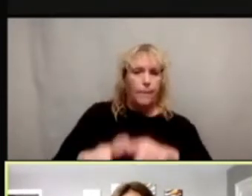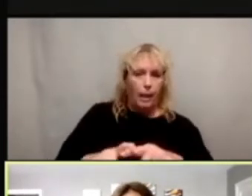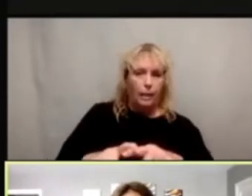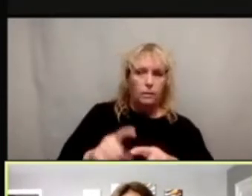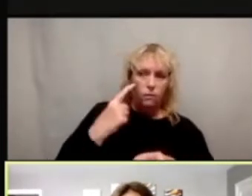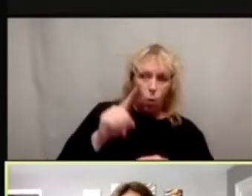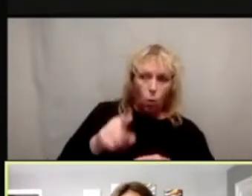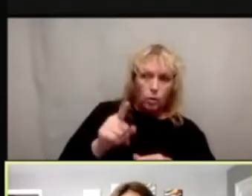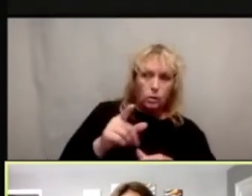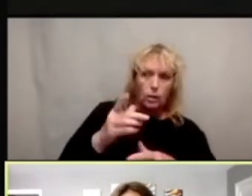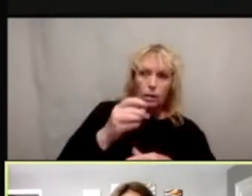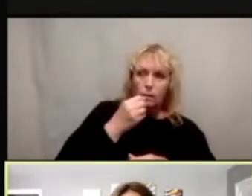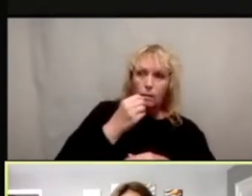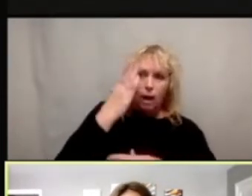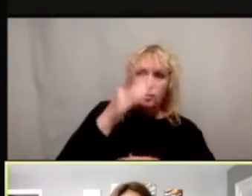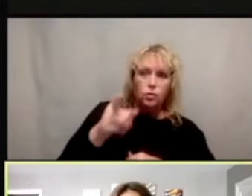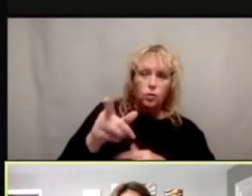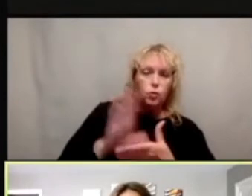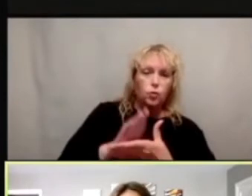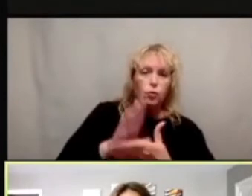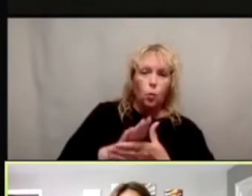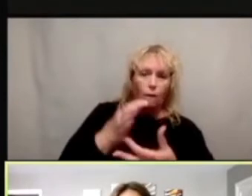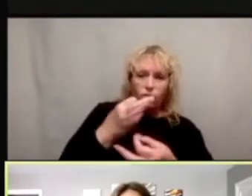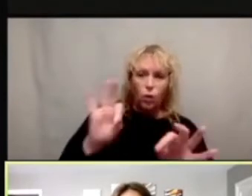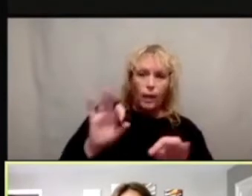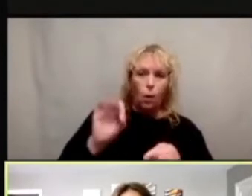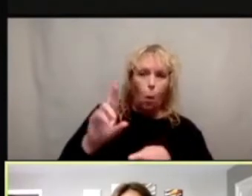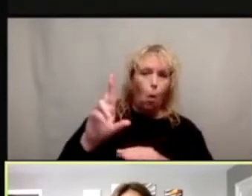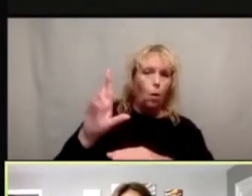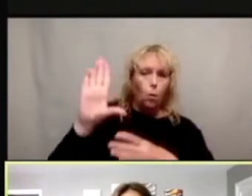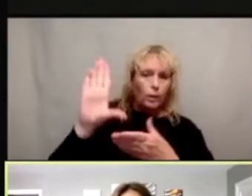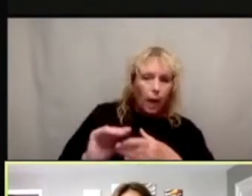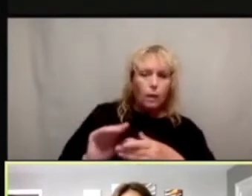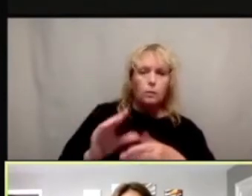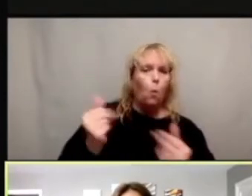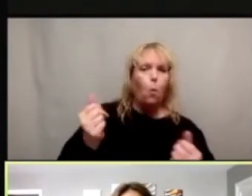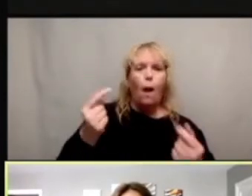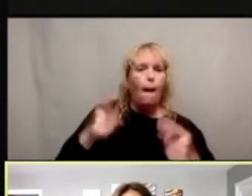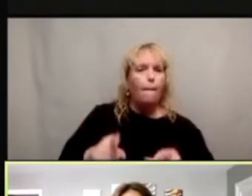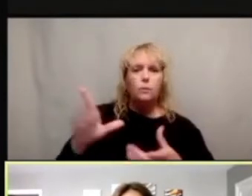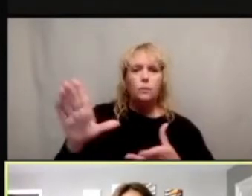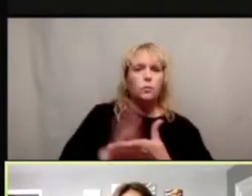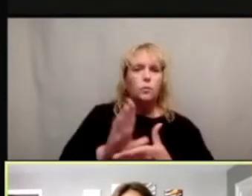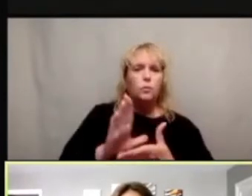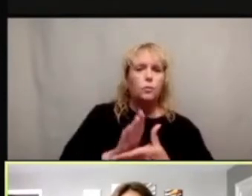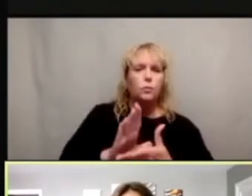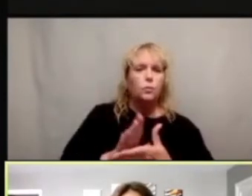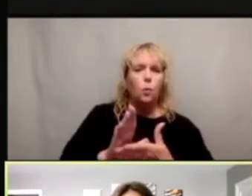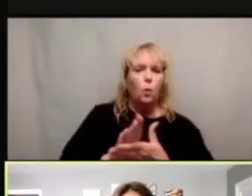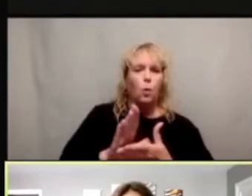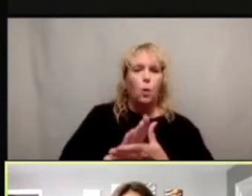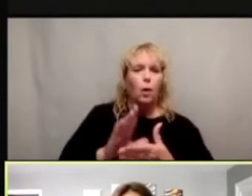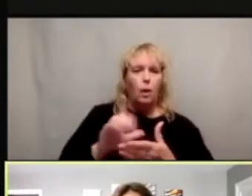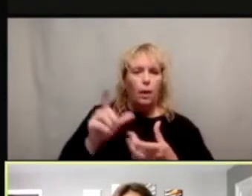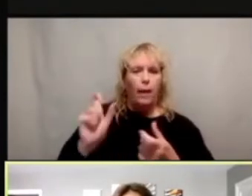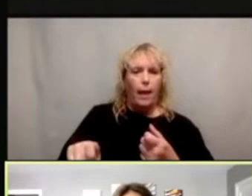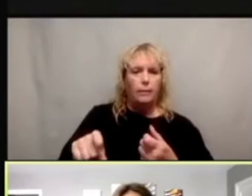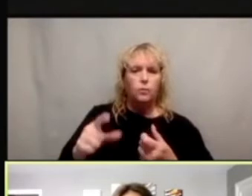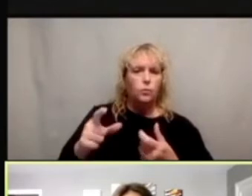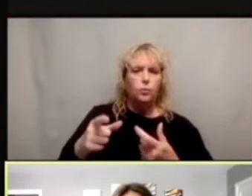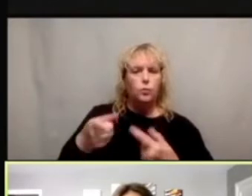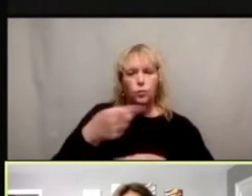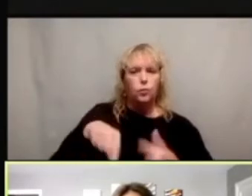or reduced lunch in public schools, and what happens when schools are, have to pivot to remote,